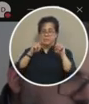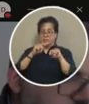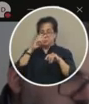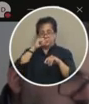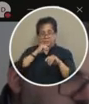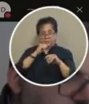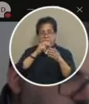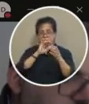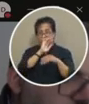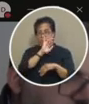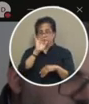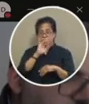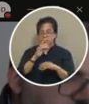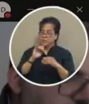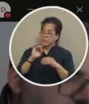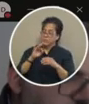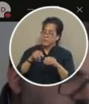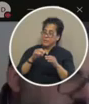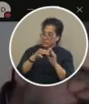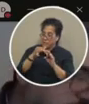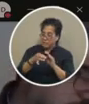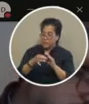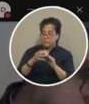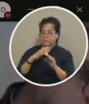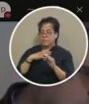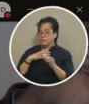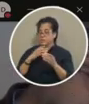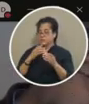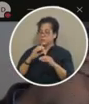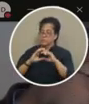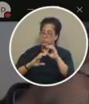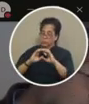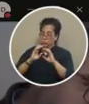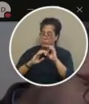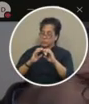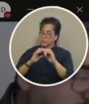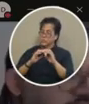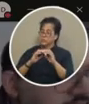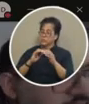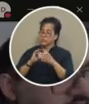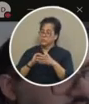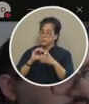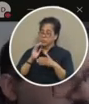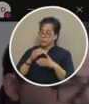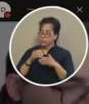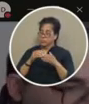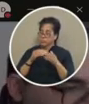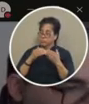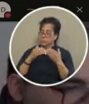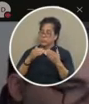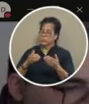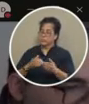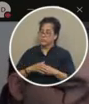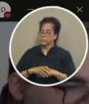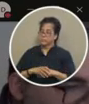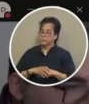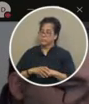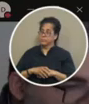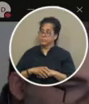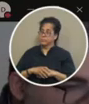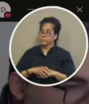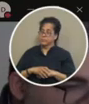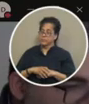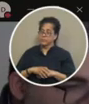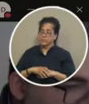that needs to be delayed. We're obviously continuing the construction as allowed as we move forward. Okay, Representative